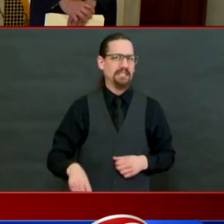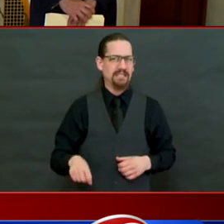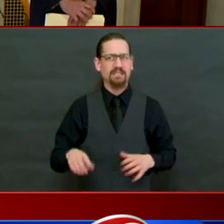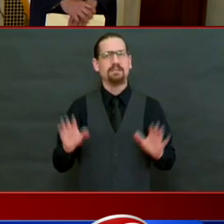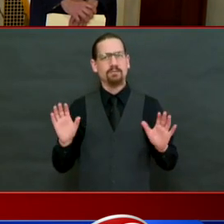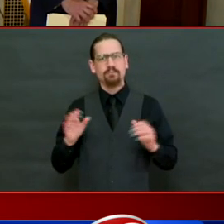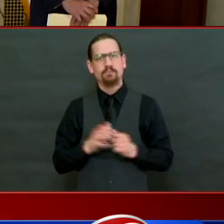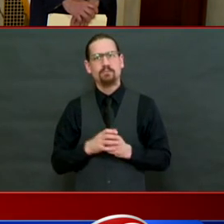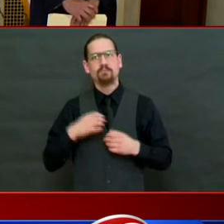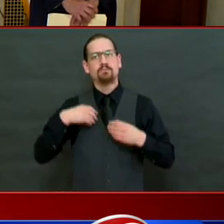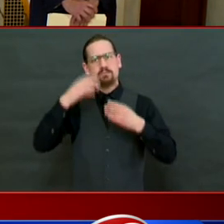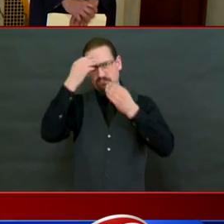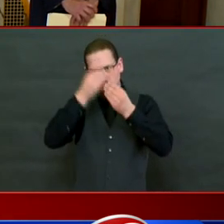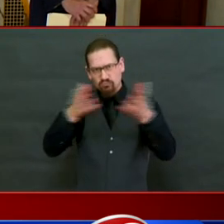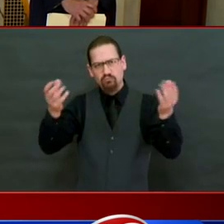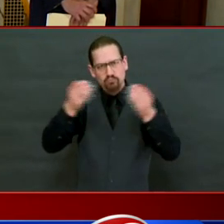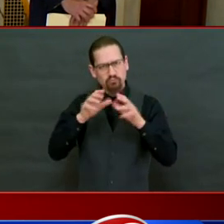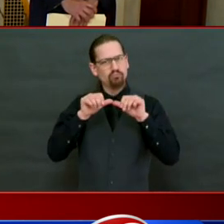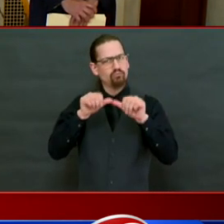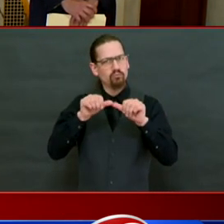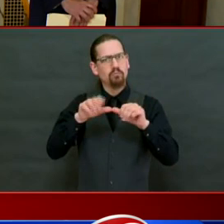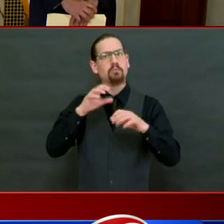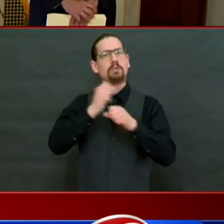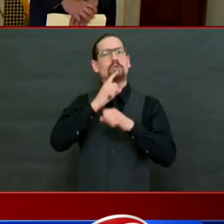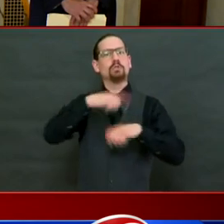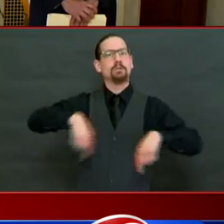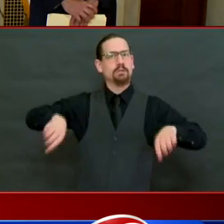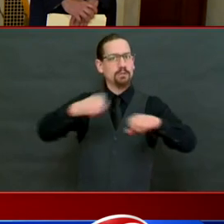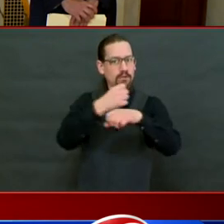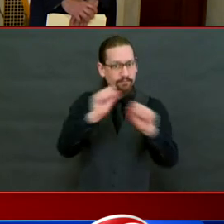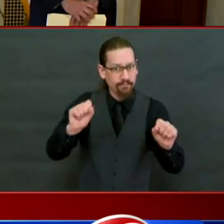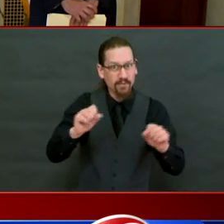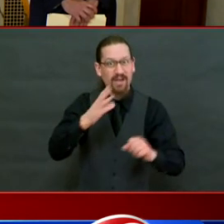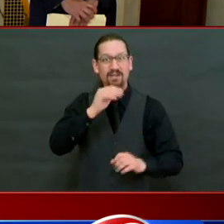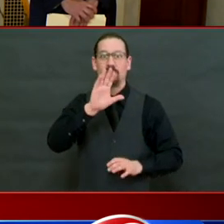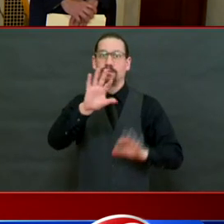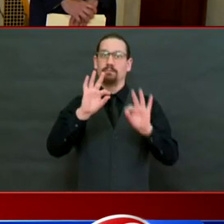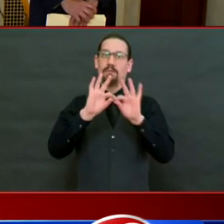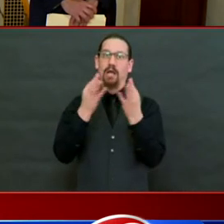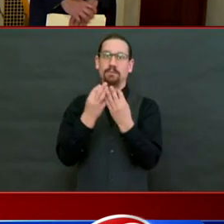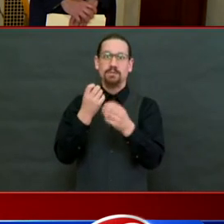keep yourselves, your families, and your employees safe. That's the goal.